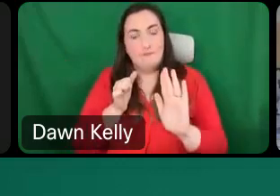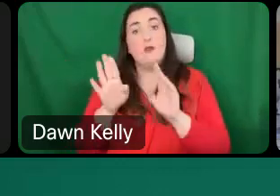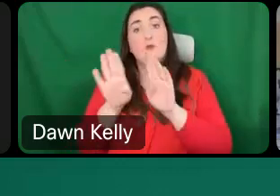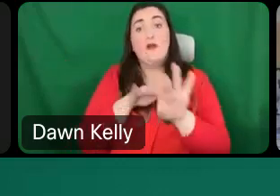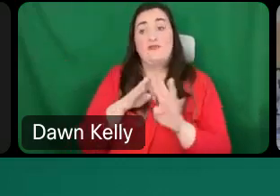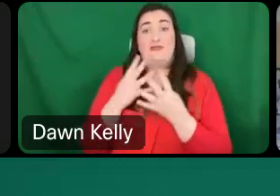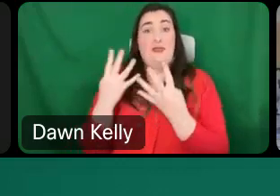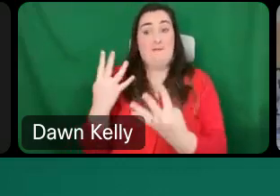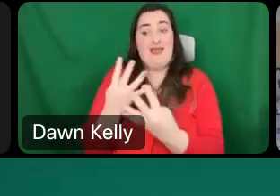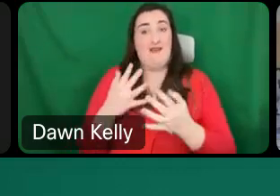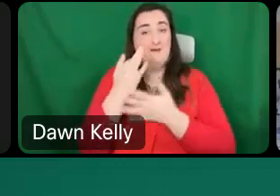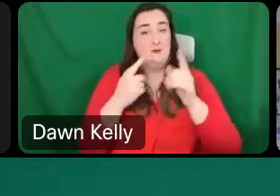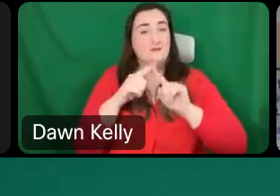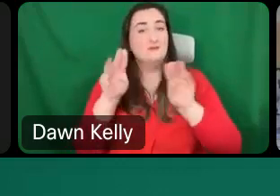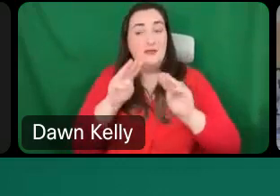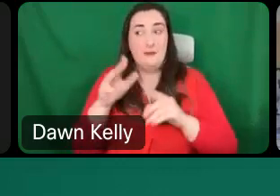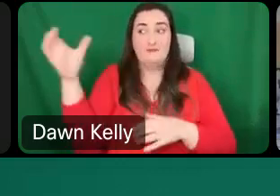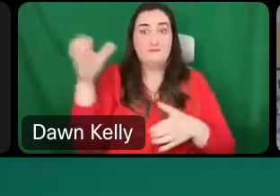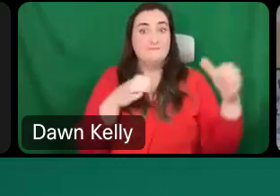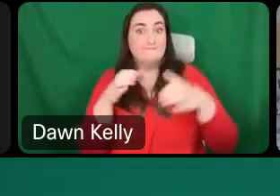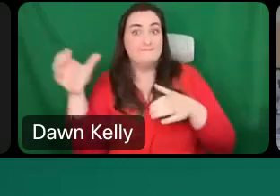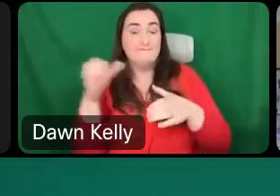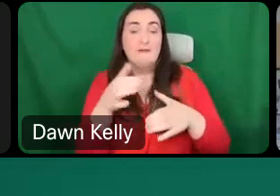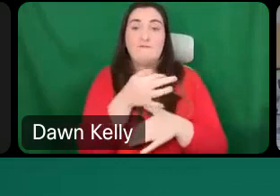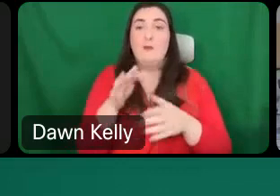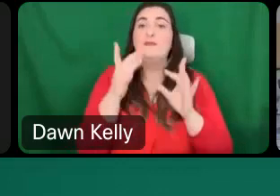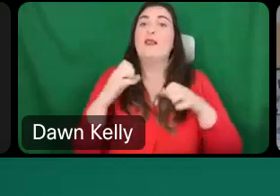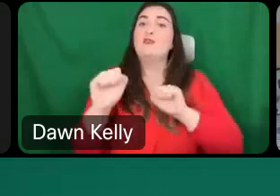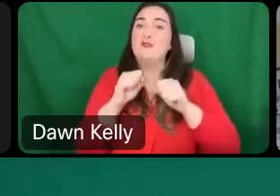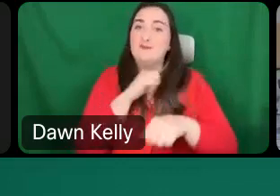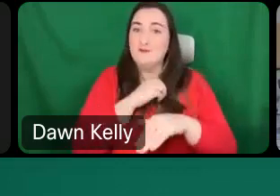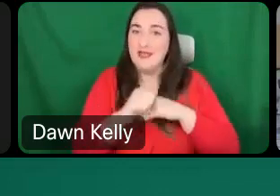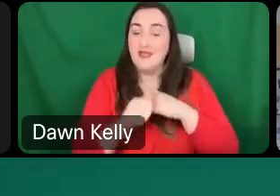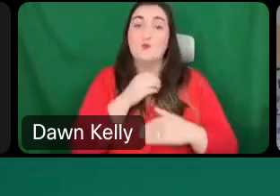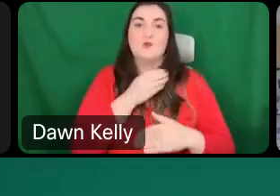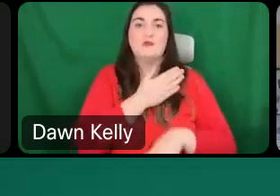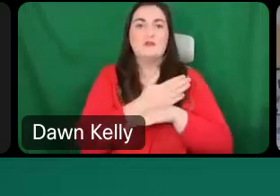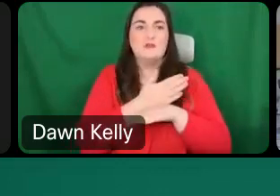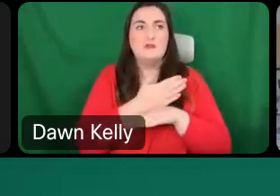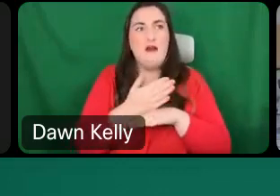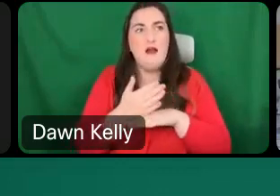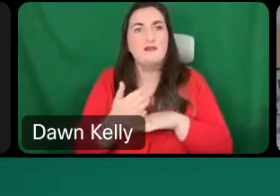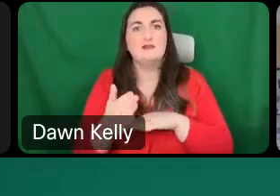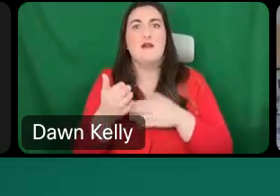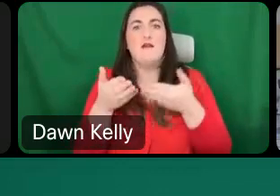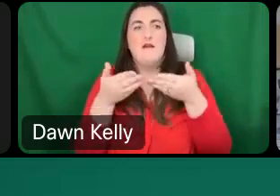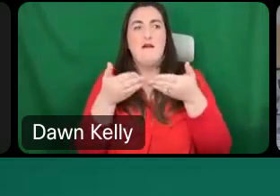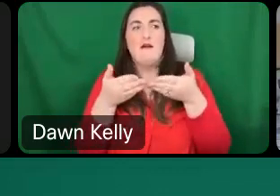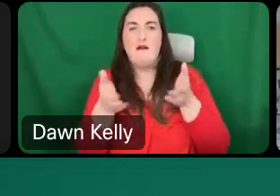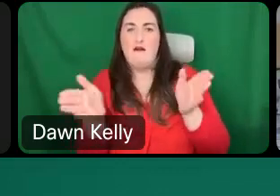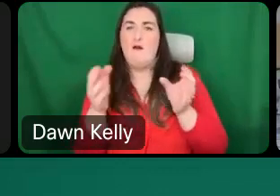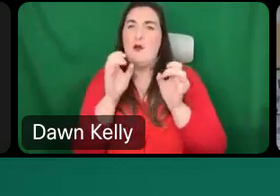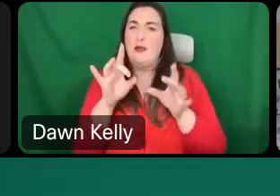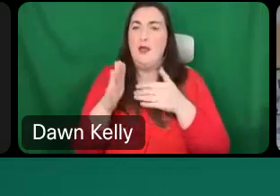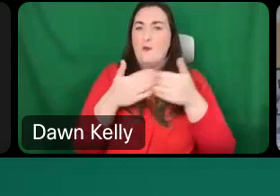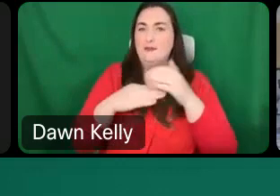panel of people we've brought from across the health services today to start to open up, what the Patient